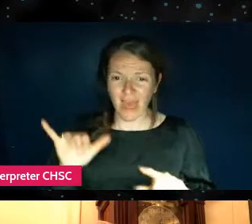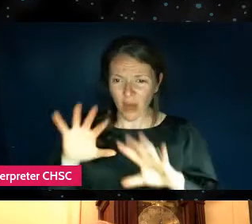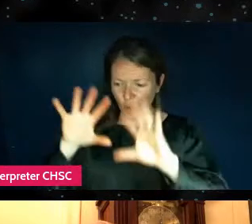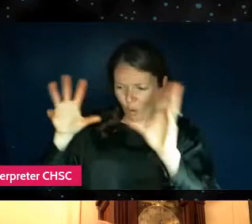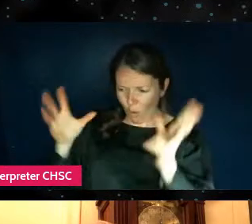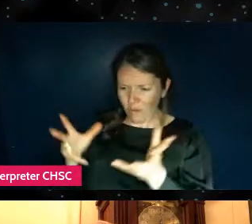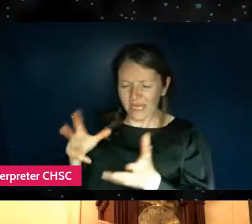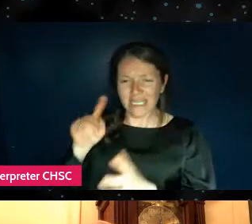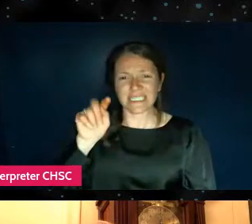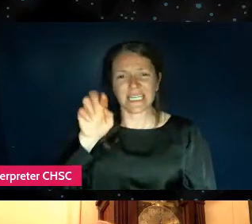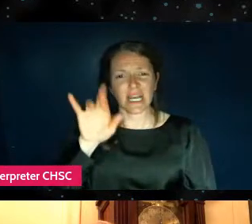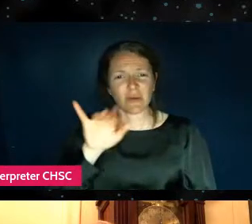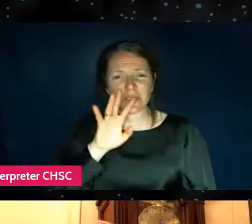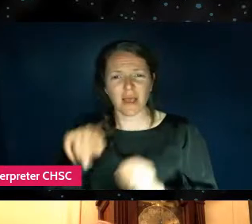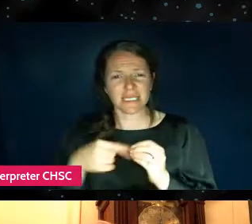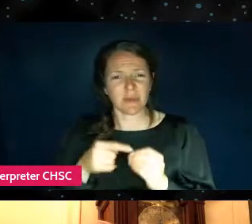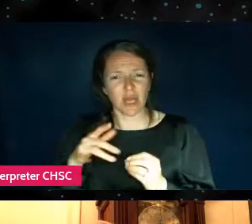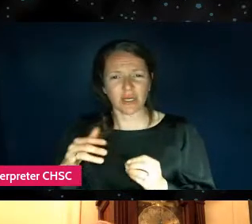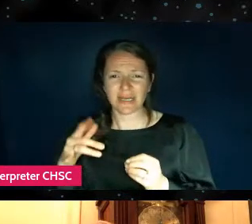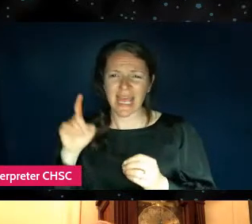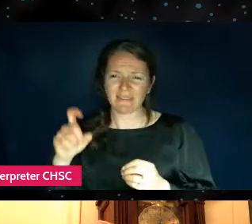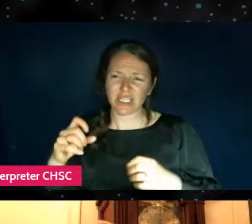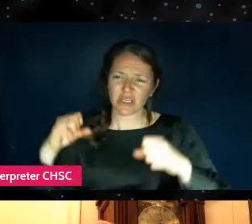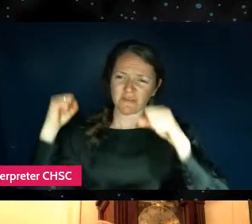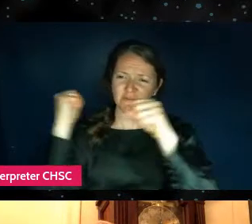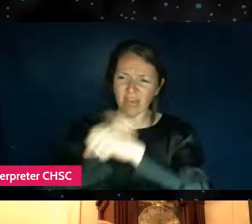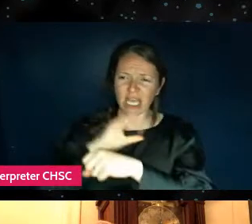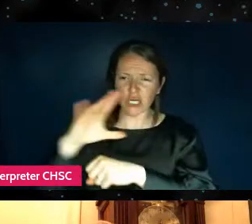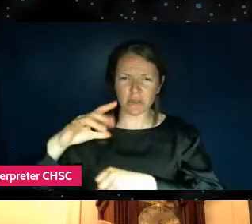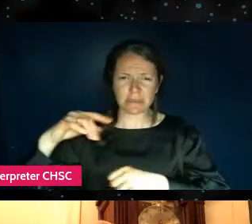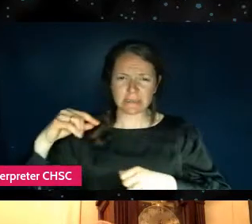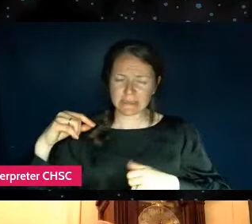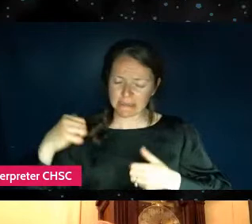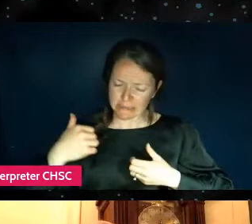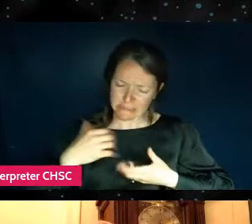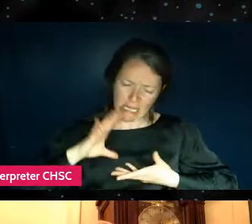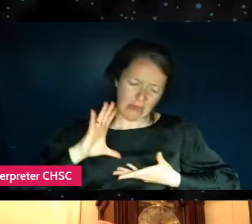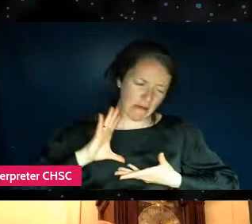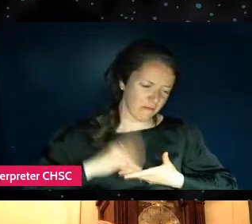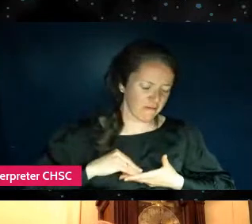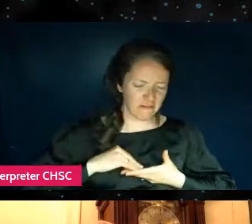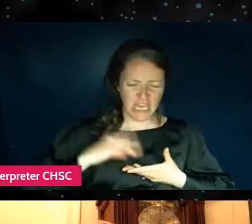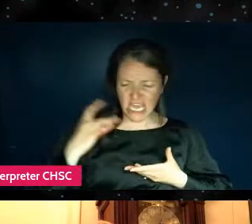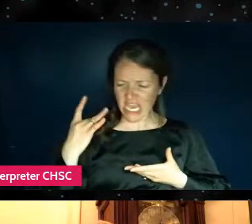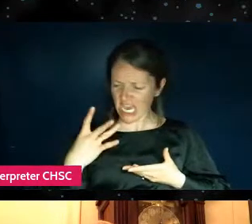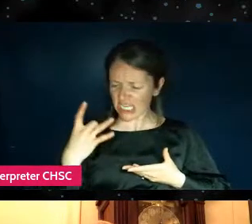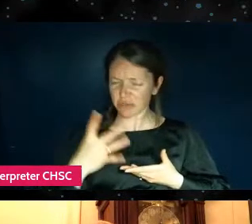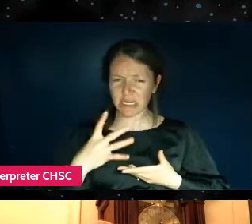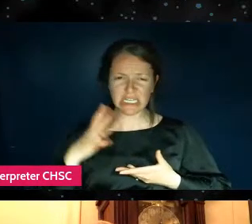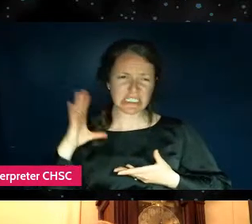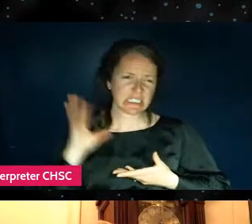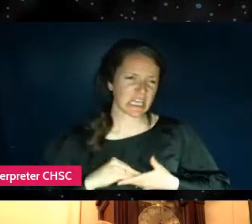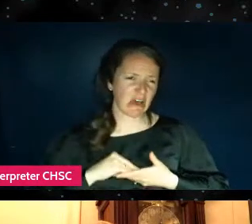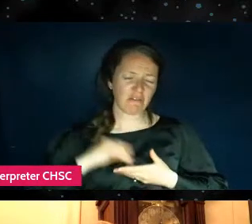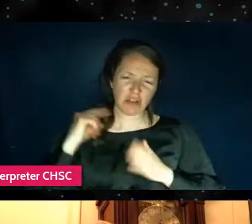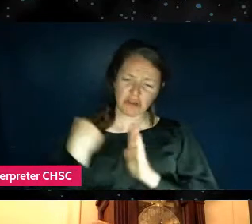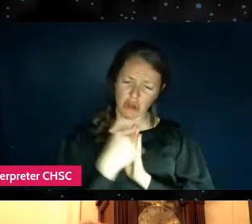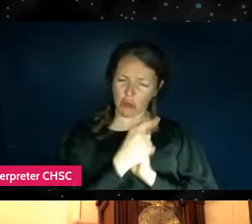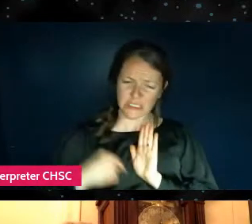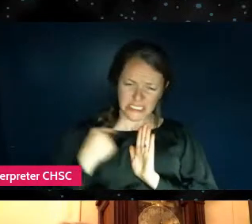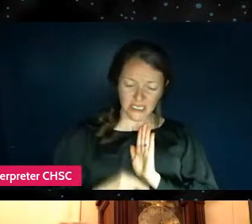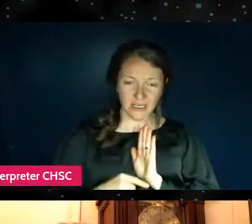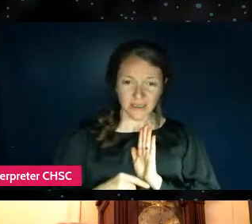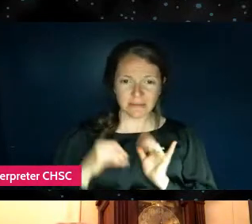Terry talks about having to fight that self-hatred and self-loathing, like that is very much my experience. And like hearing